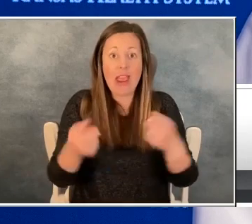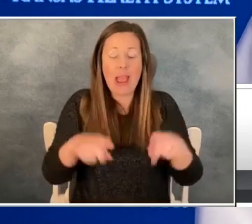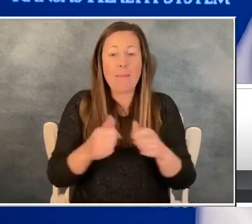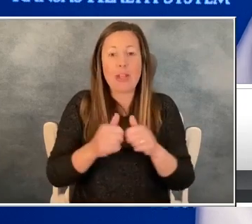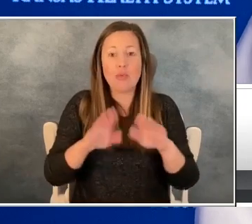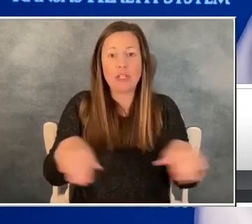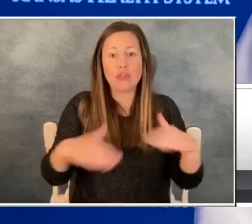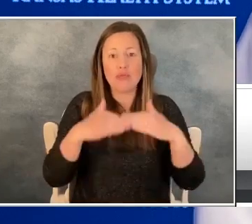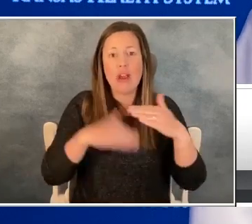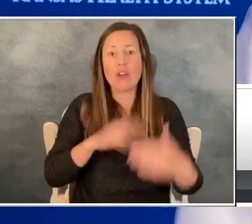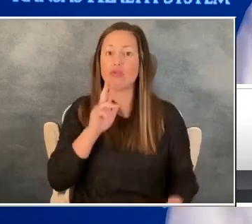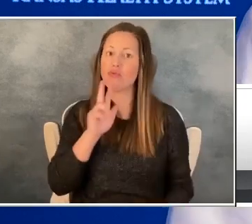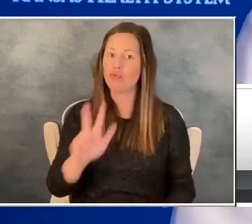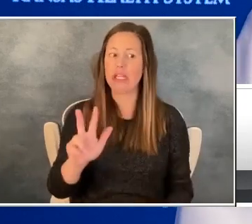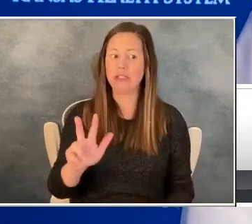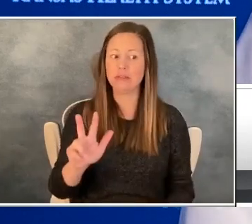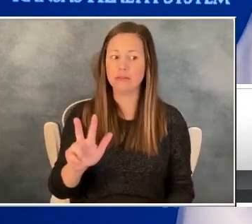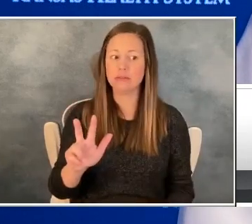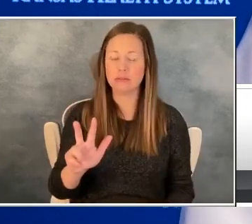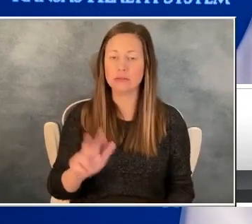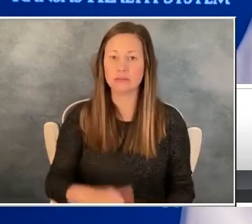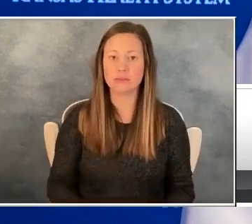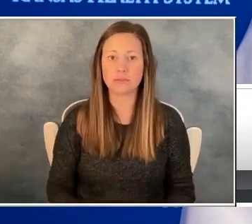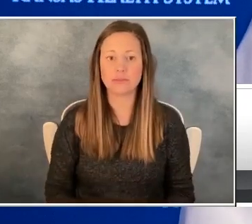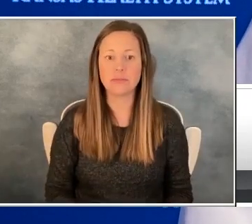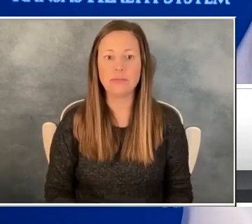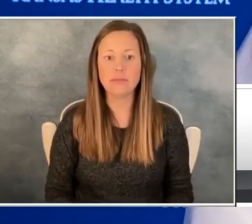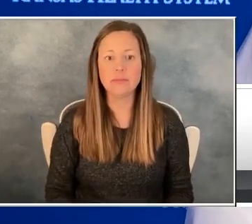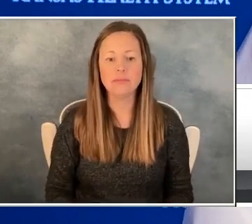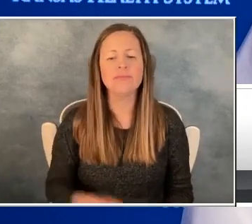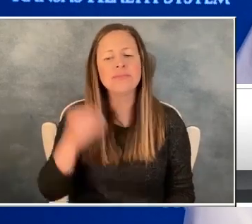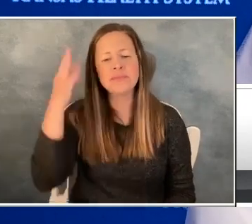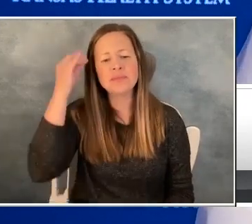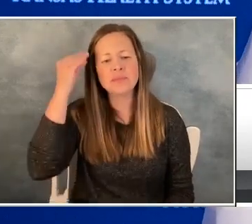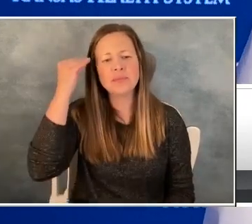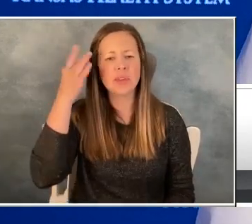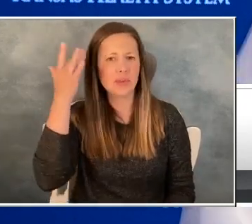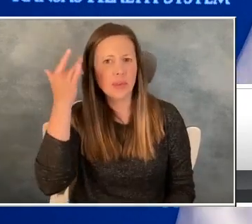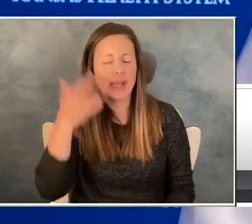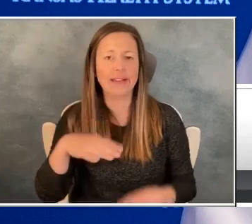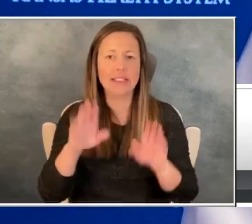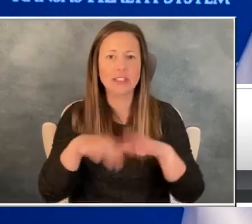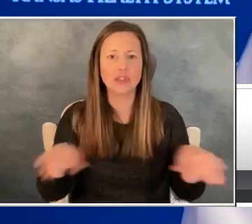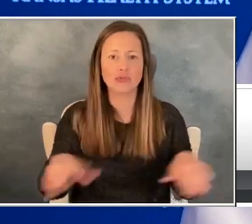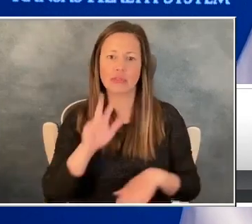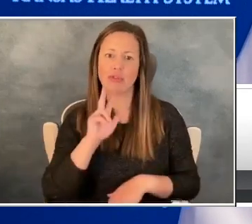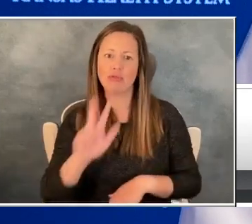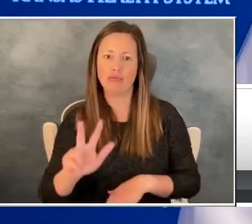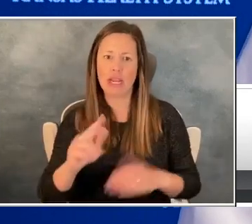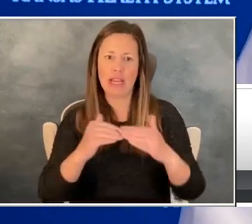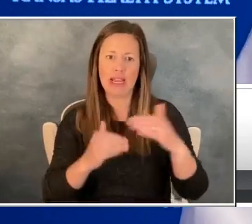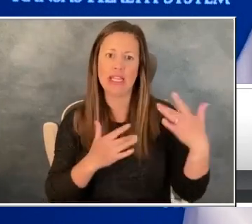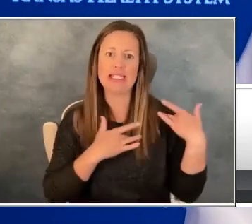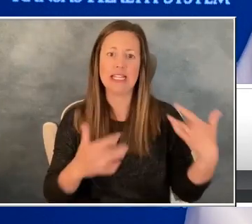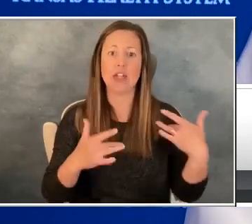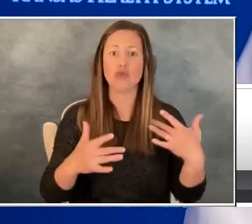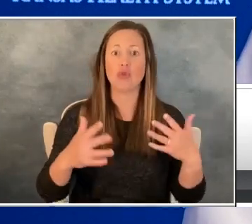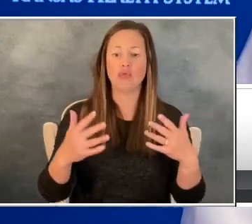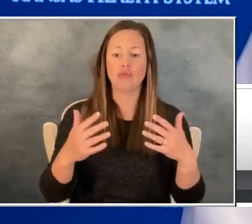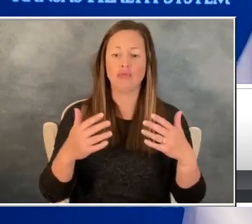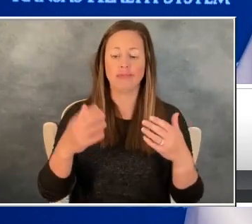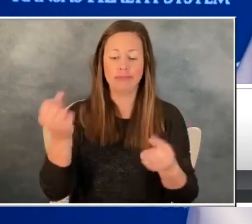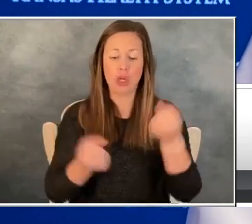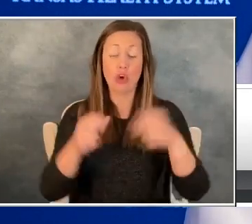3 years of age. And if you think about why that is, children 3 and under are usually in a rear-facing car seat. Sometimes that